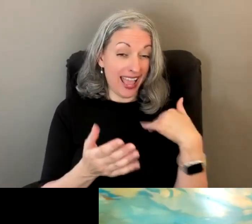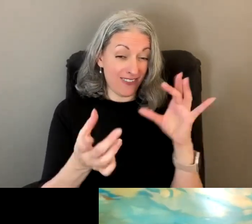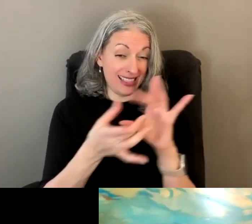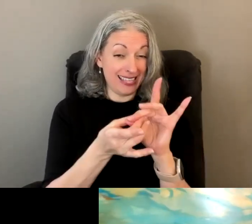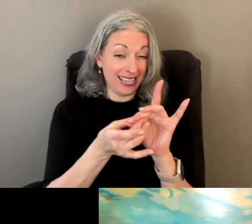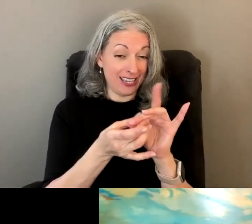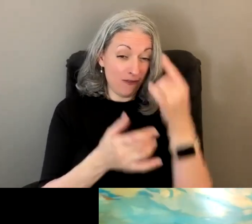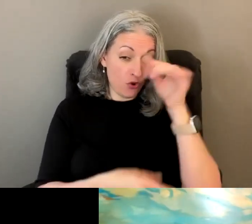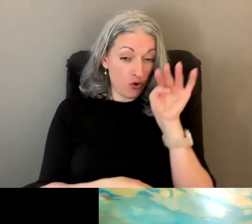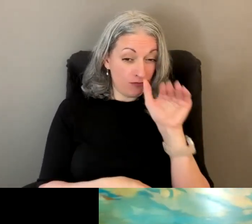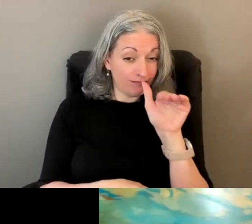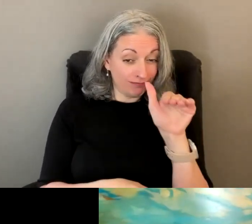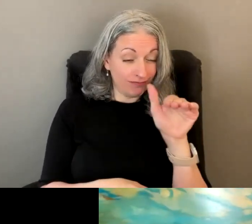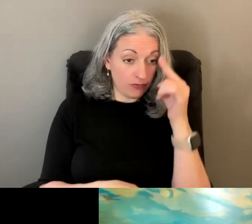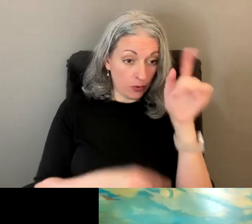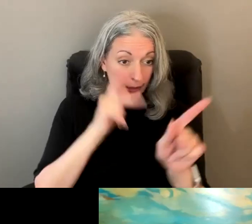for people?